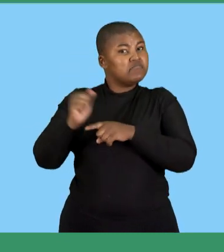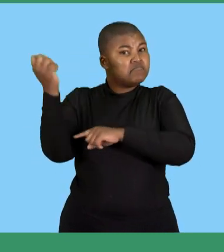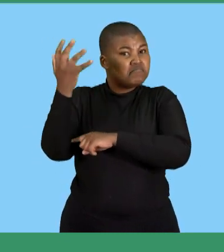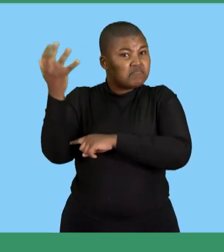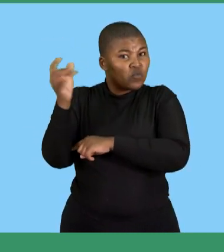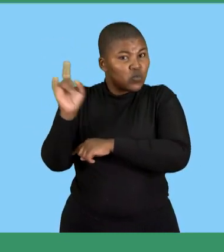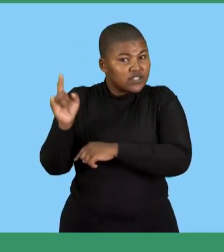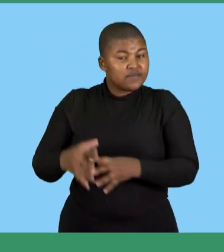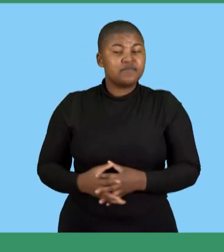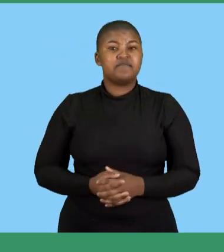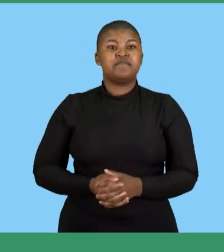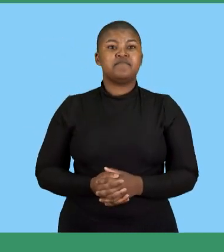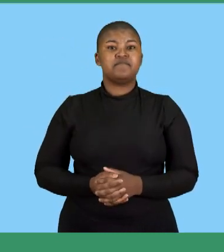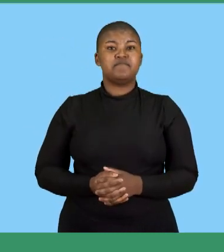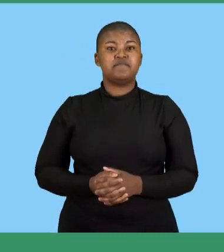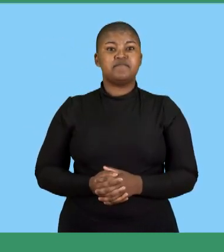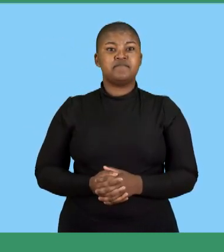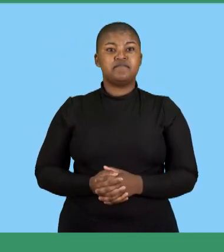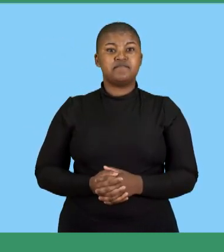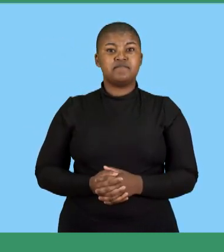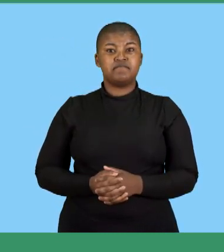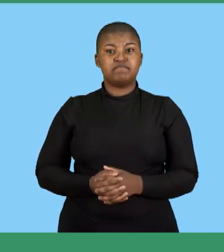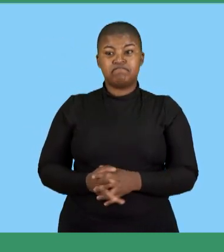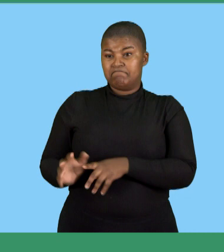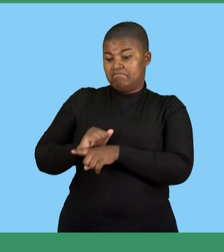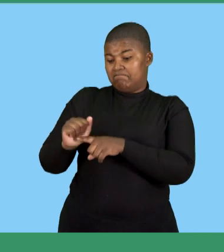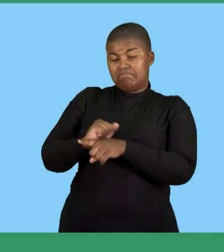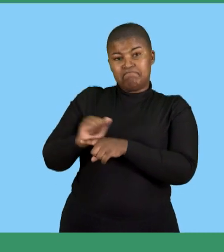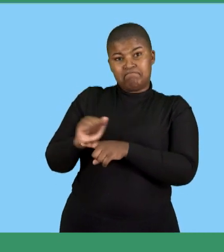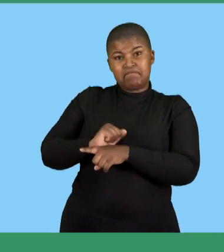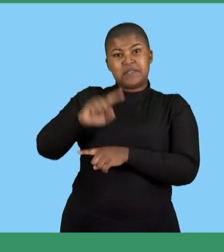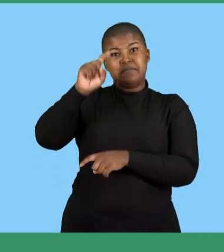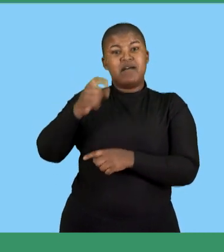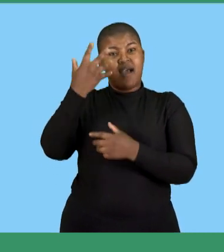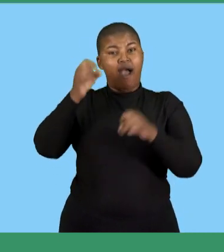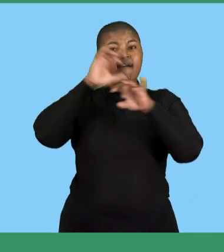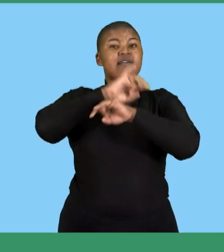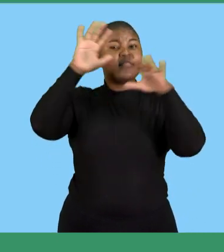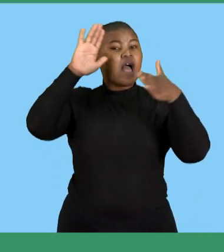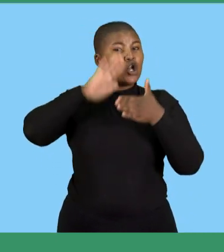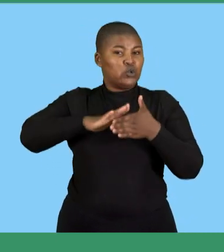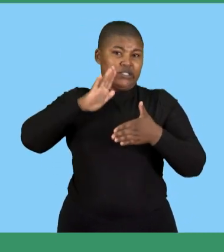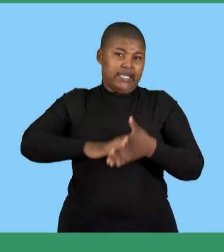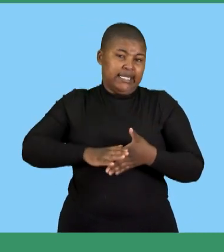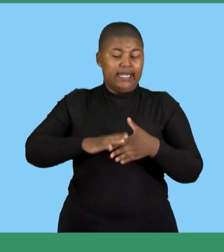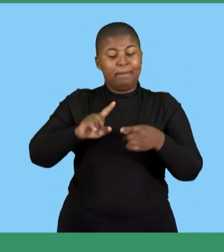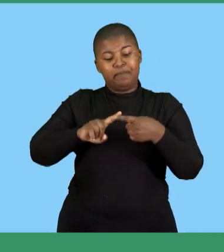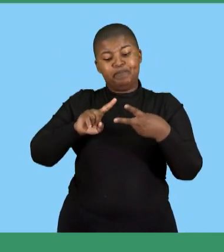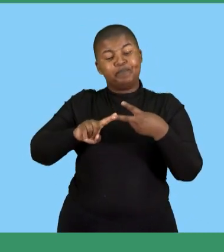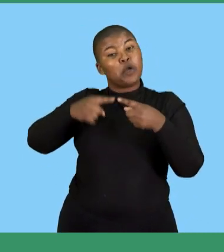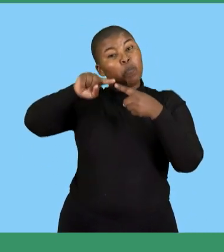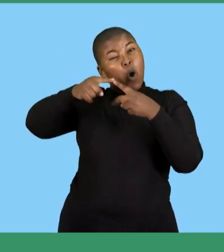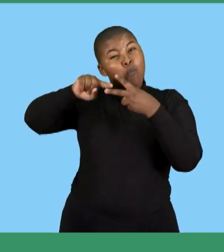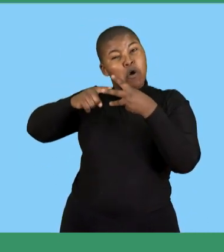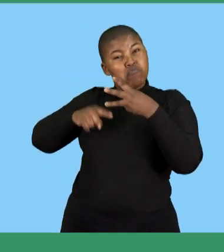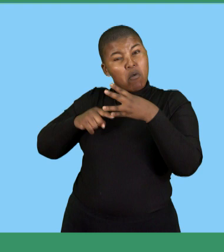include the idea that during the preparation, the presenter should have a clear purpose and the main